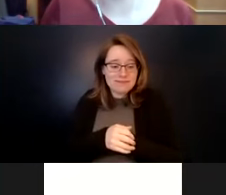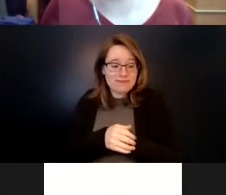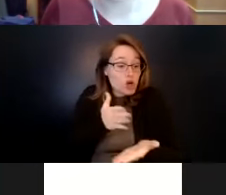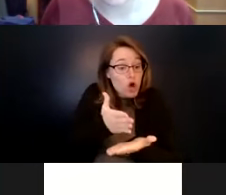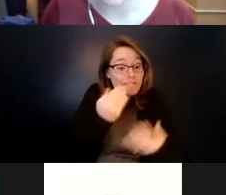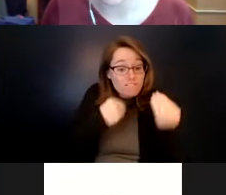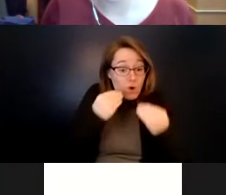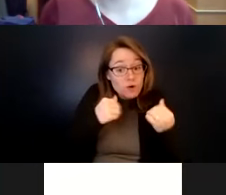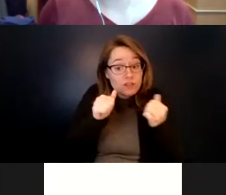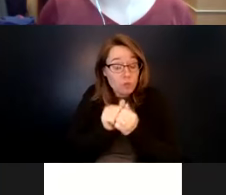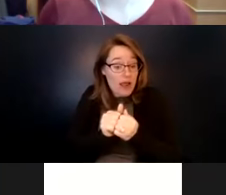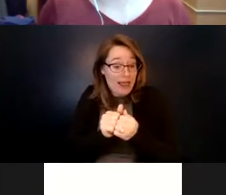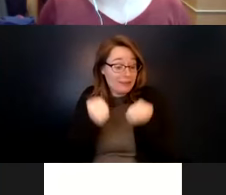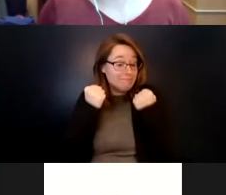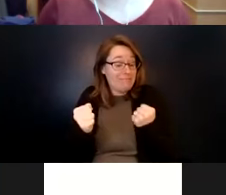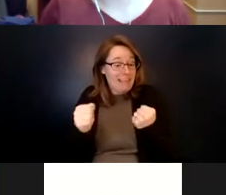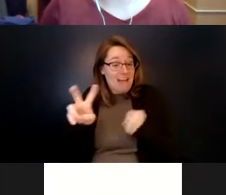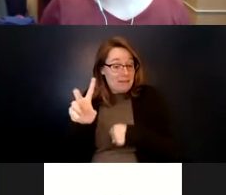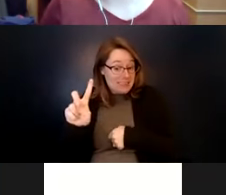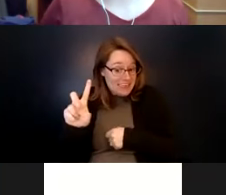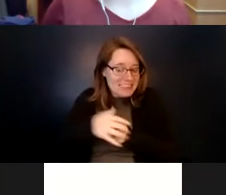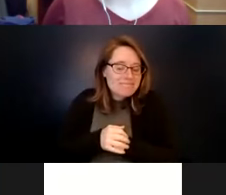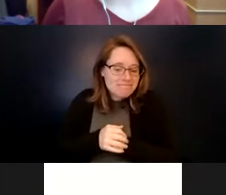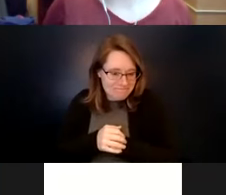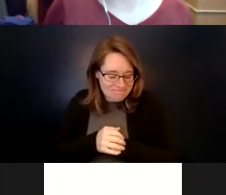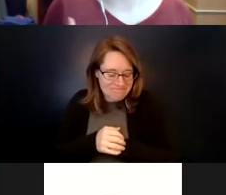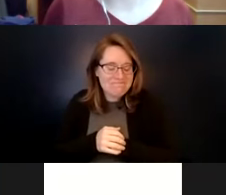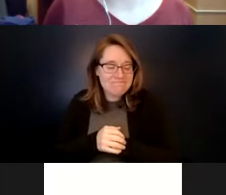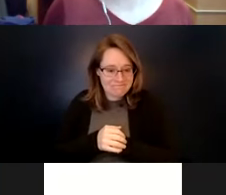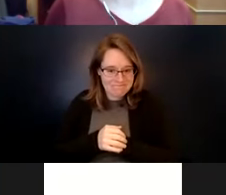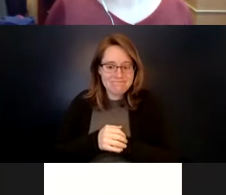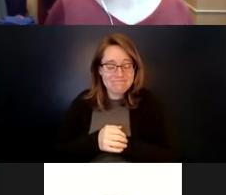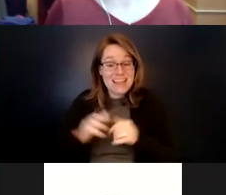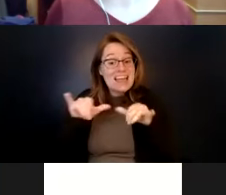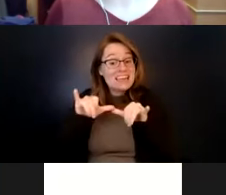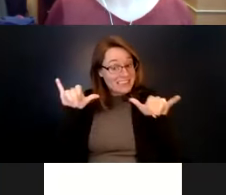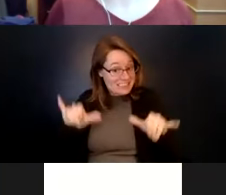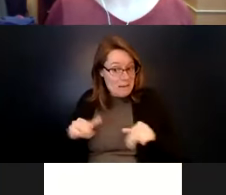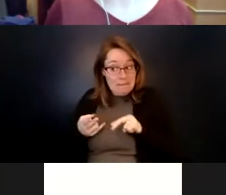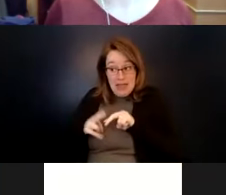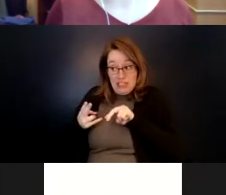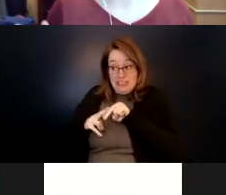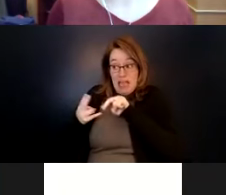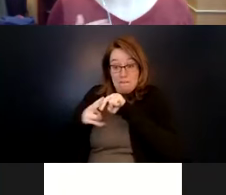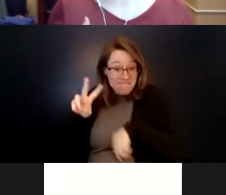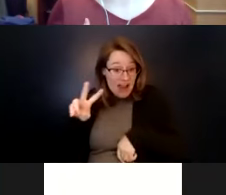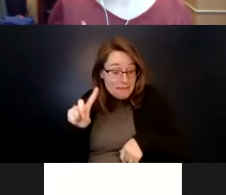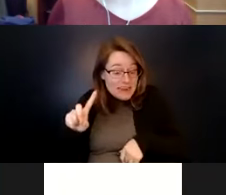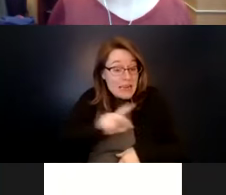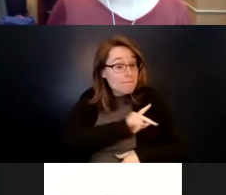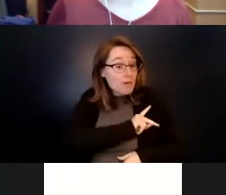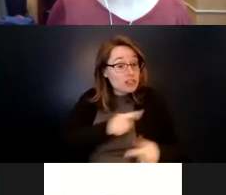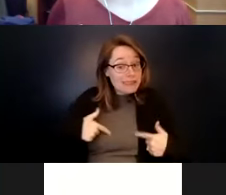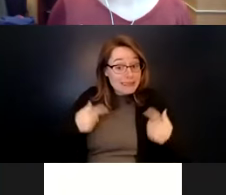are high in vitamin D. It does build up in your system over time. So what I do personally is I